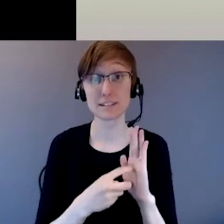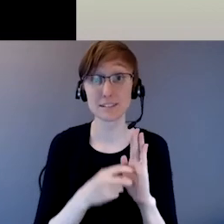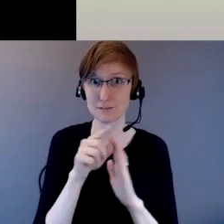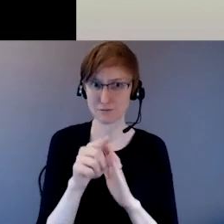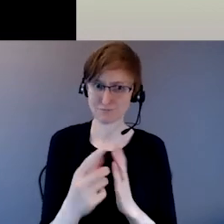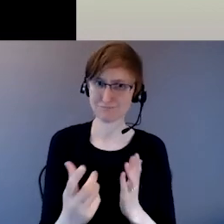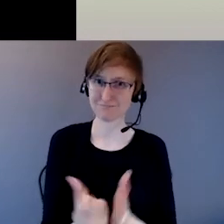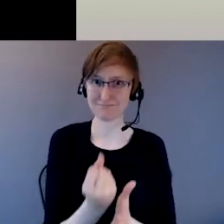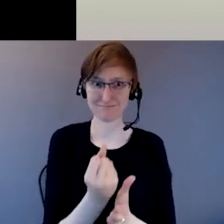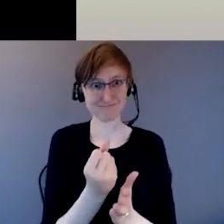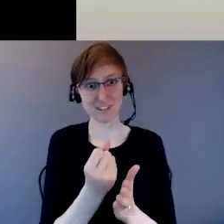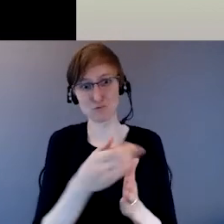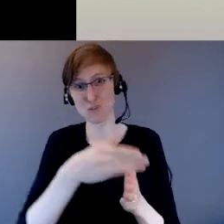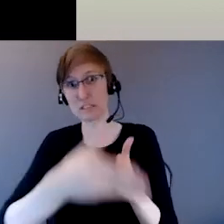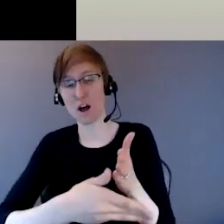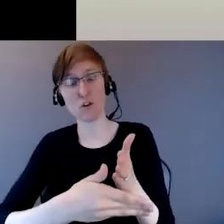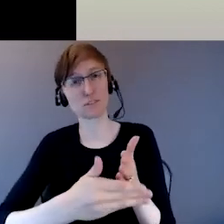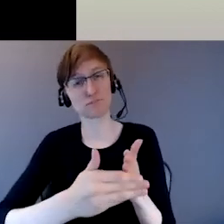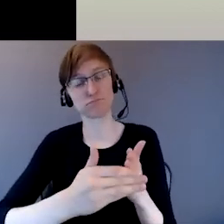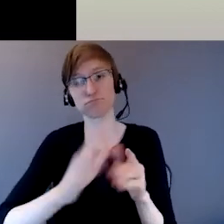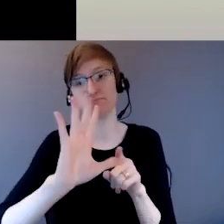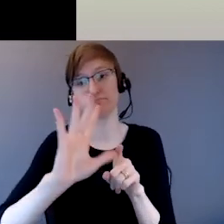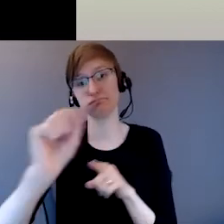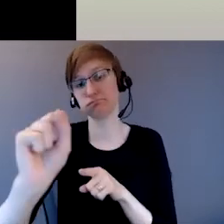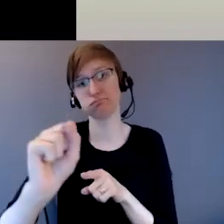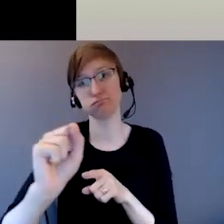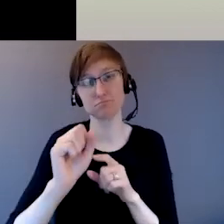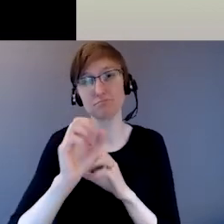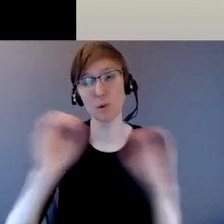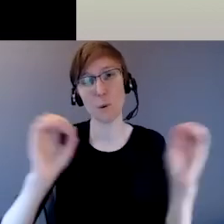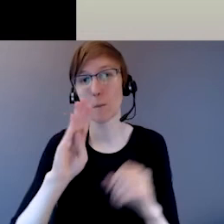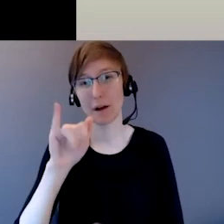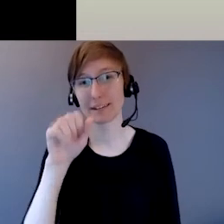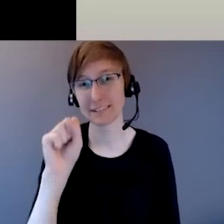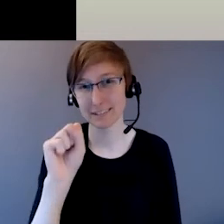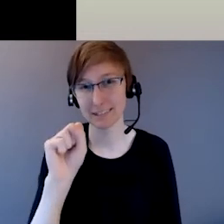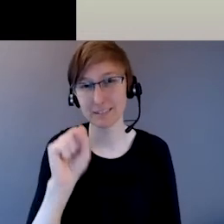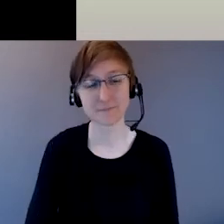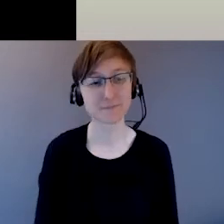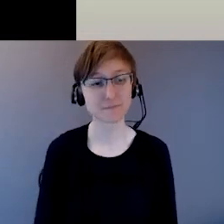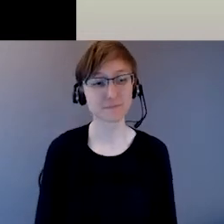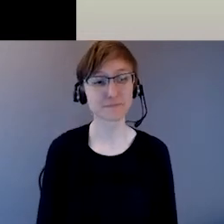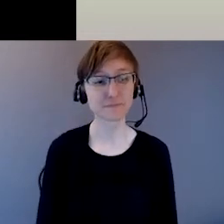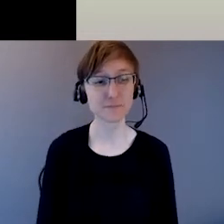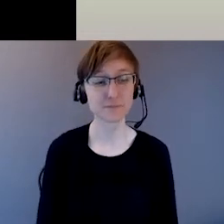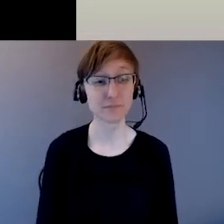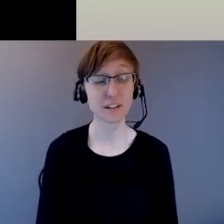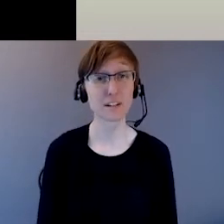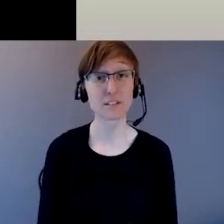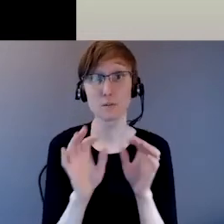the outputs into unbiased methodologies. It's really important to recognize that this is one of the most